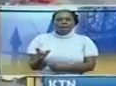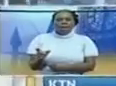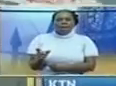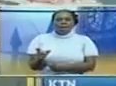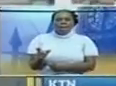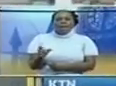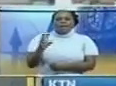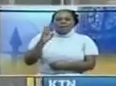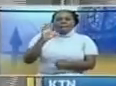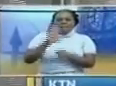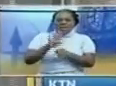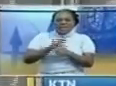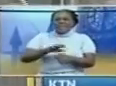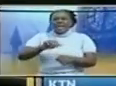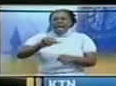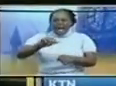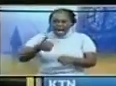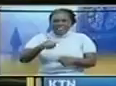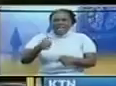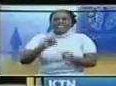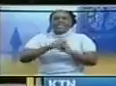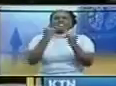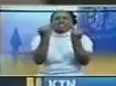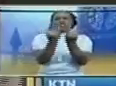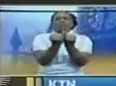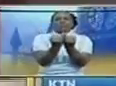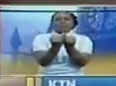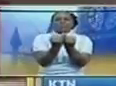And so did many other high-flying institutions.